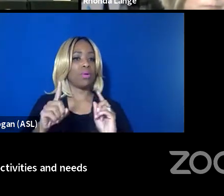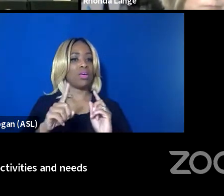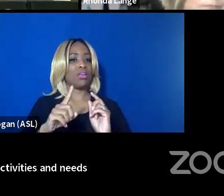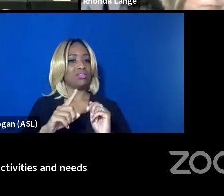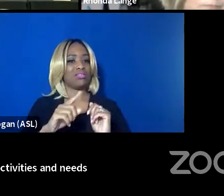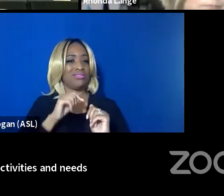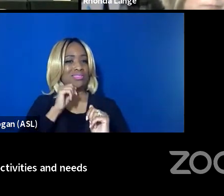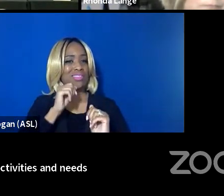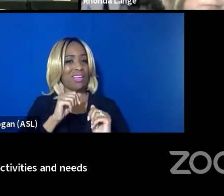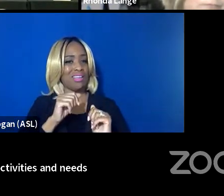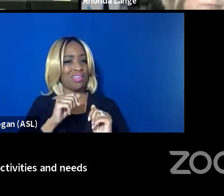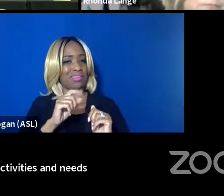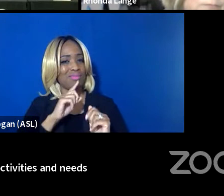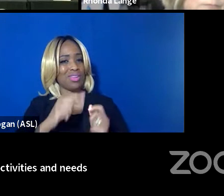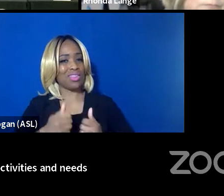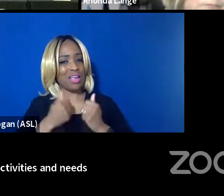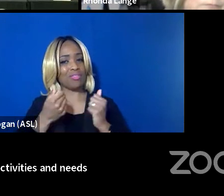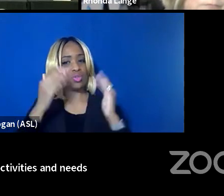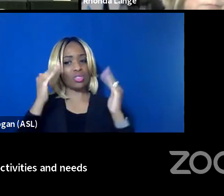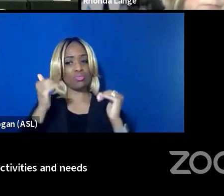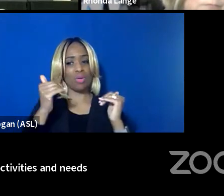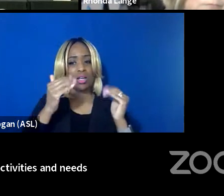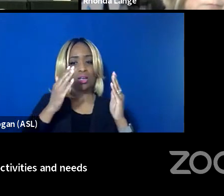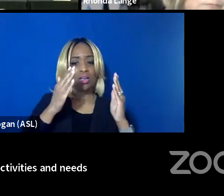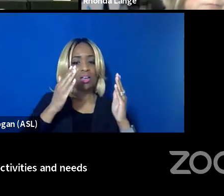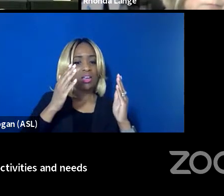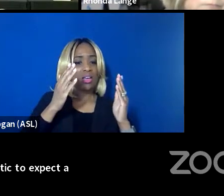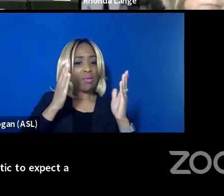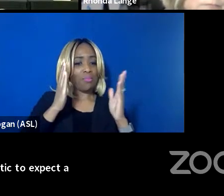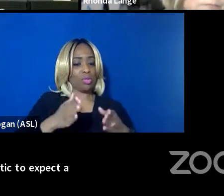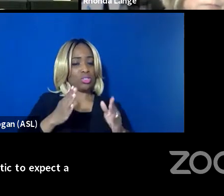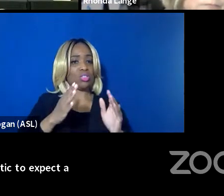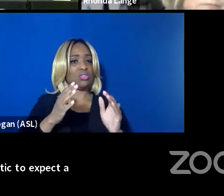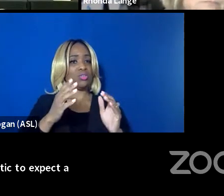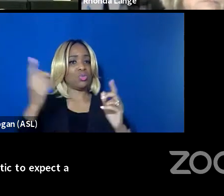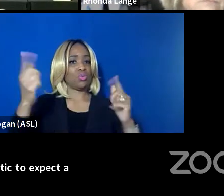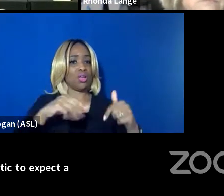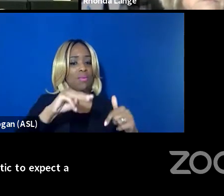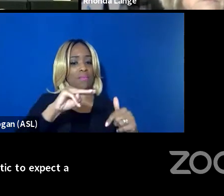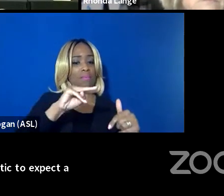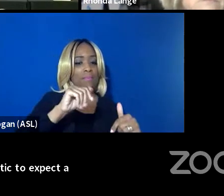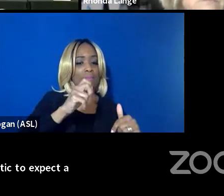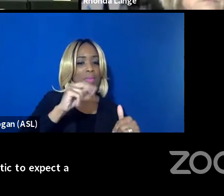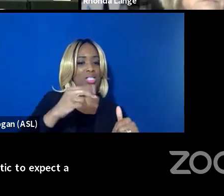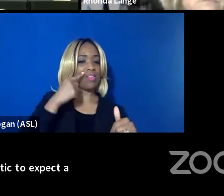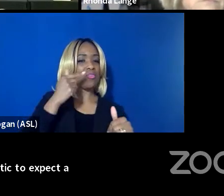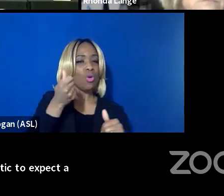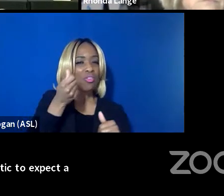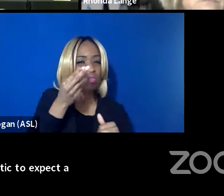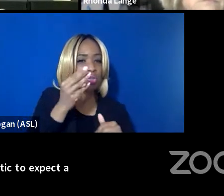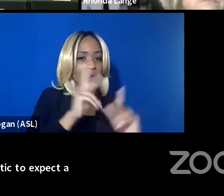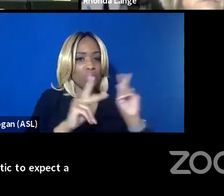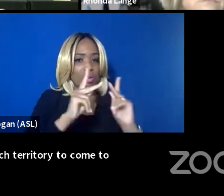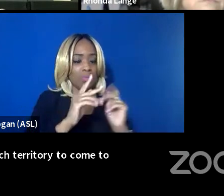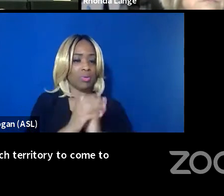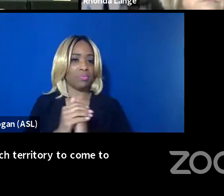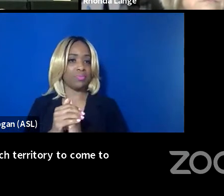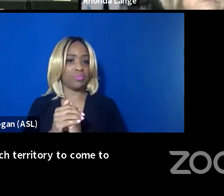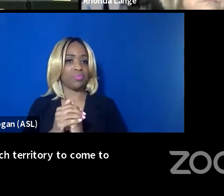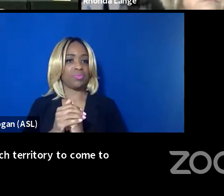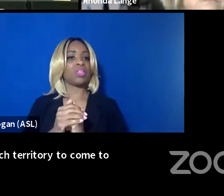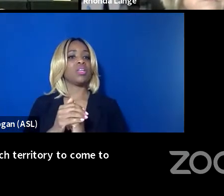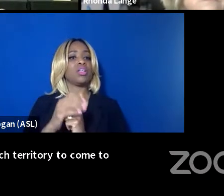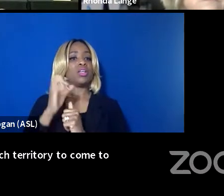to expect a congressman representing this much territory to come to Mason County for a handful of constituents.